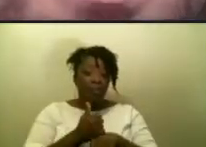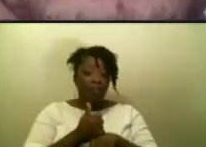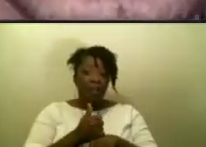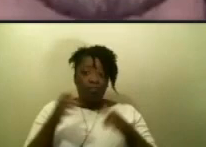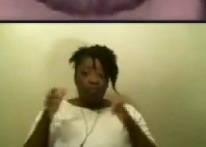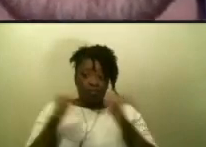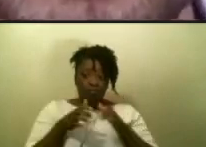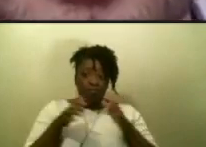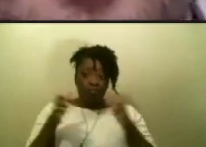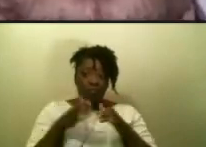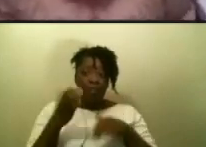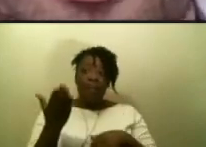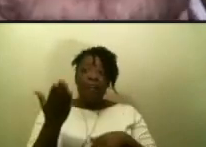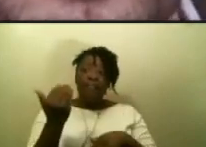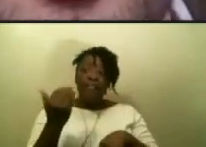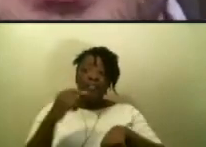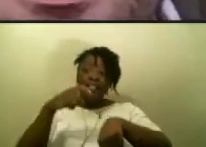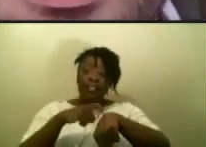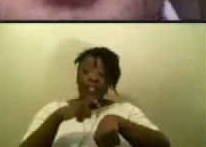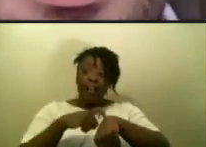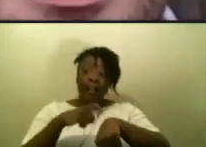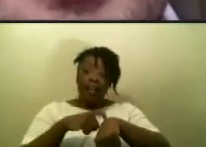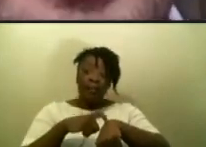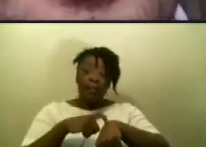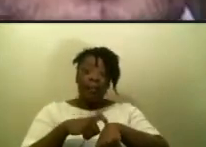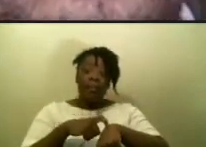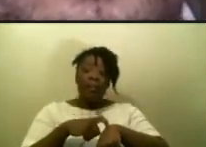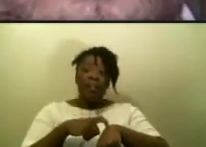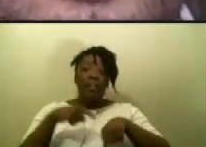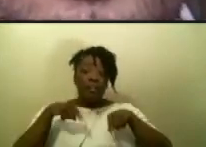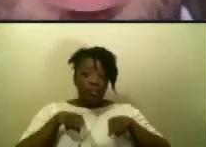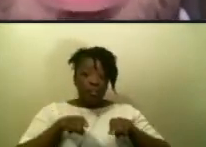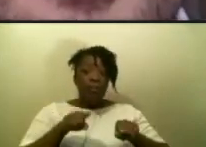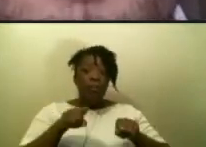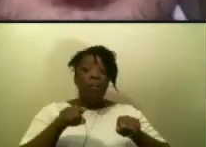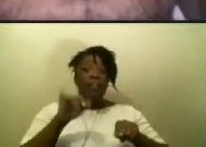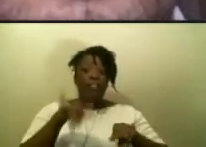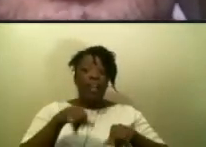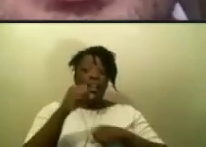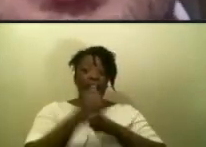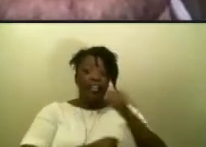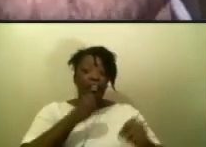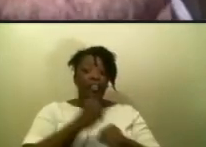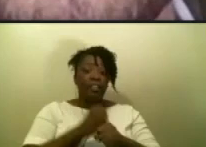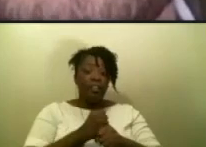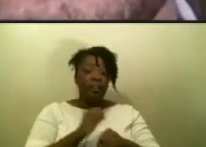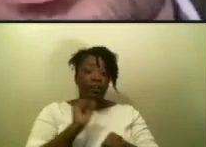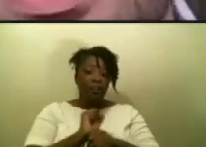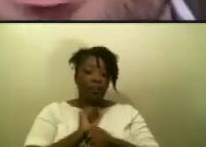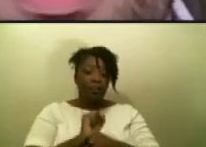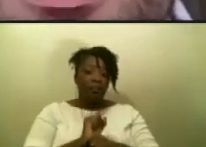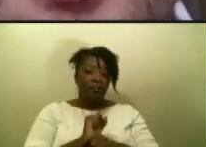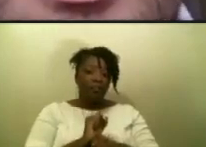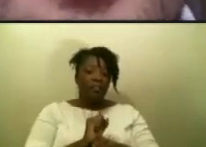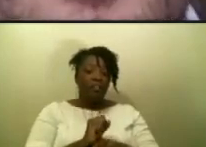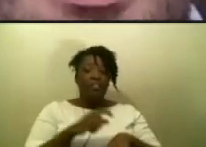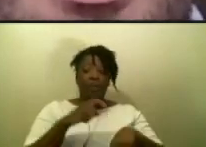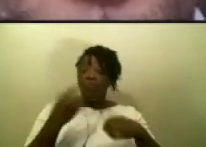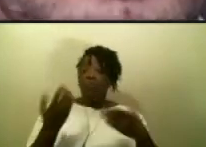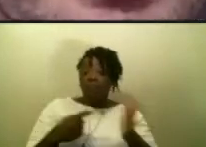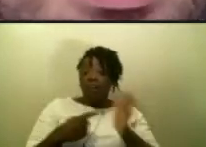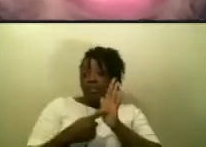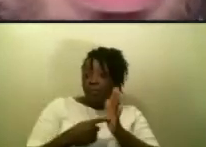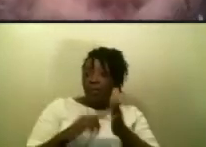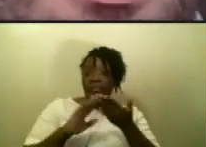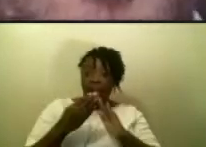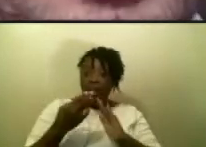of 15 times while they're serving within that year. So that means that will take place as like a town hall.